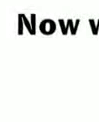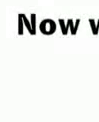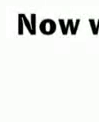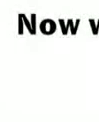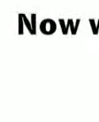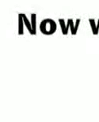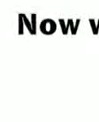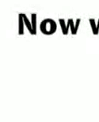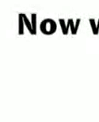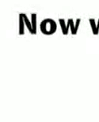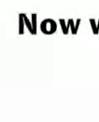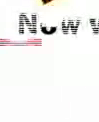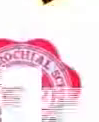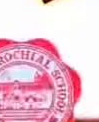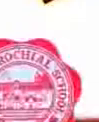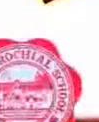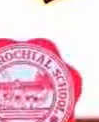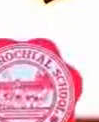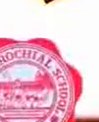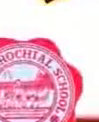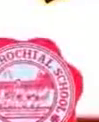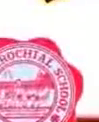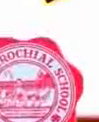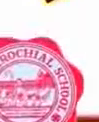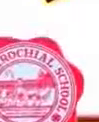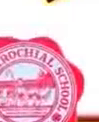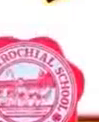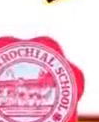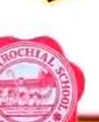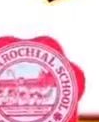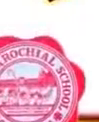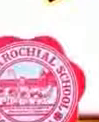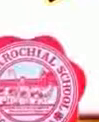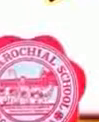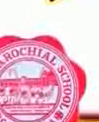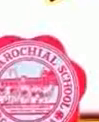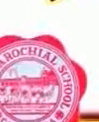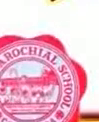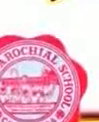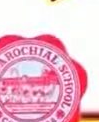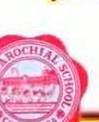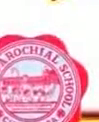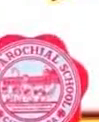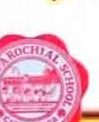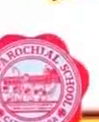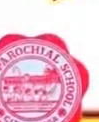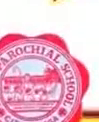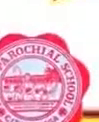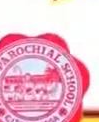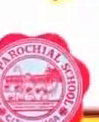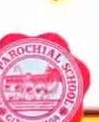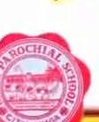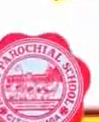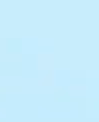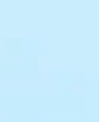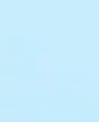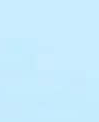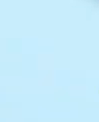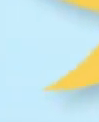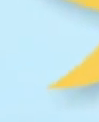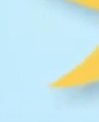from preschool to grade 7. Now with co-ed high school, grade 7. I'm glad you